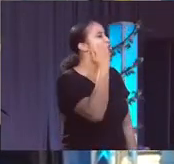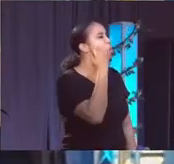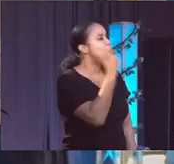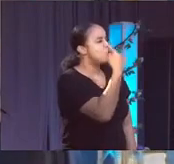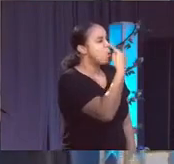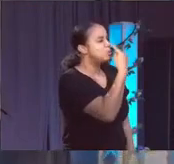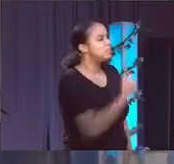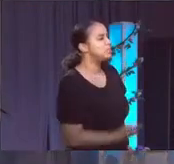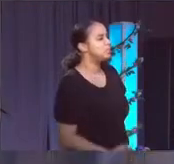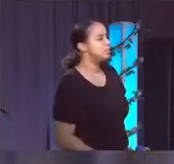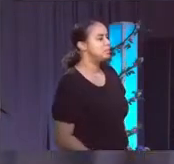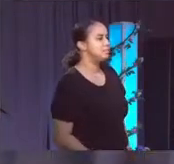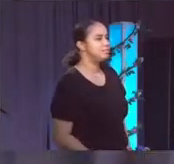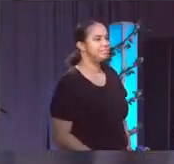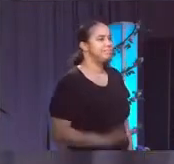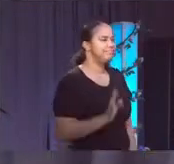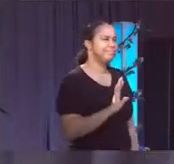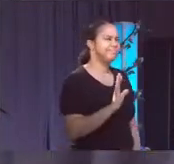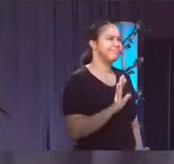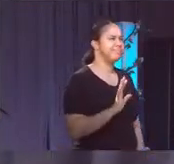nosy.